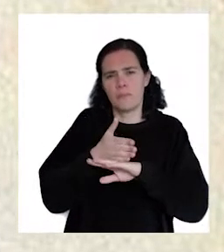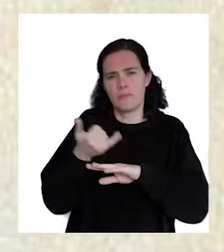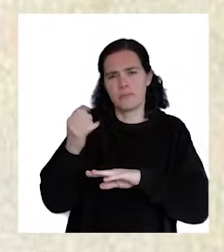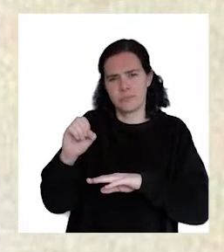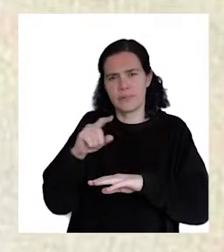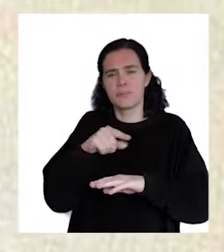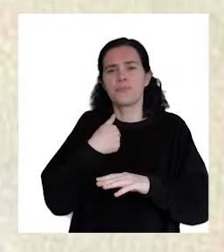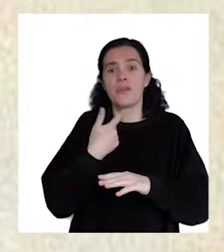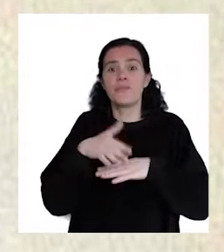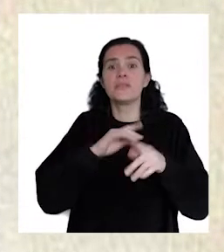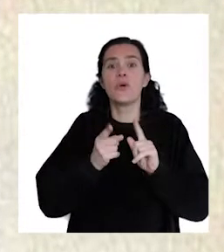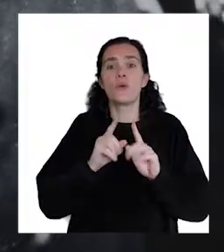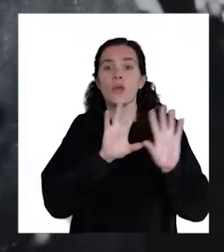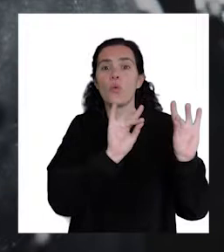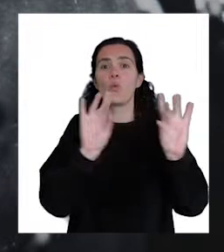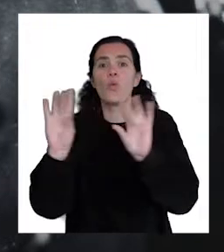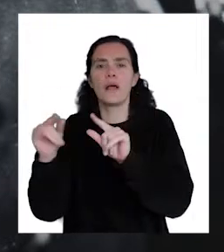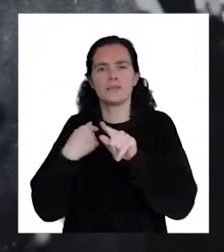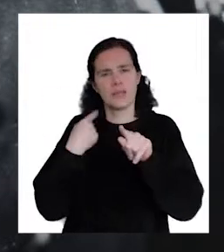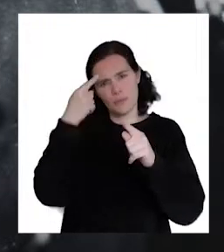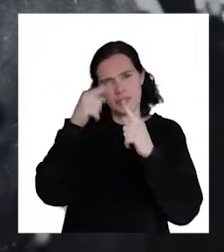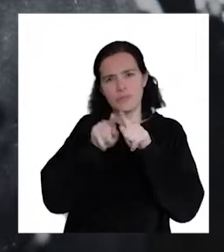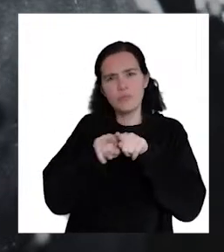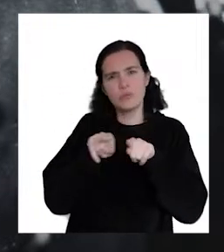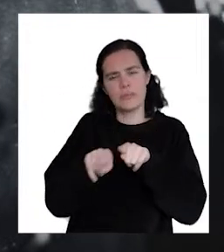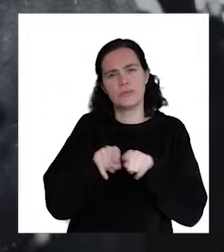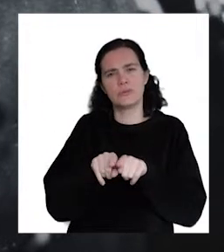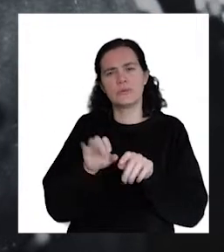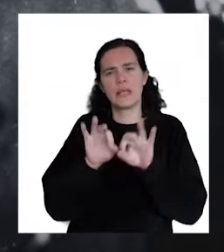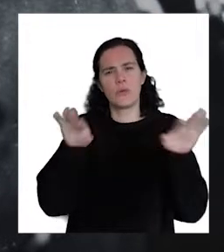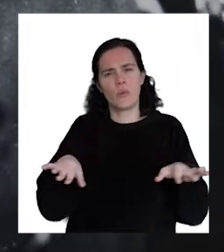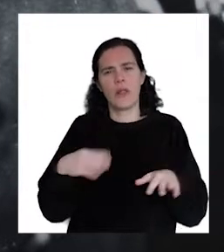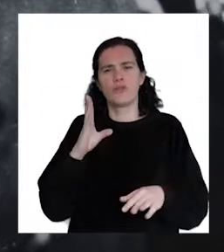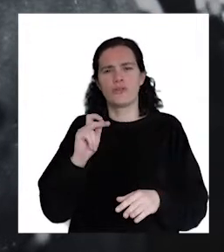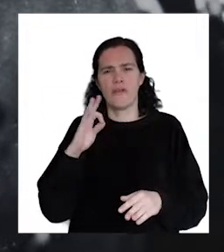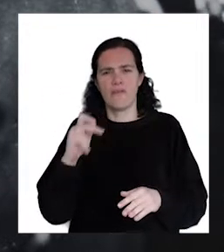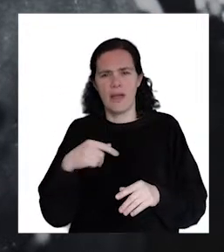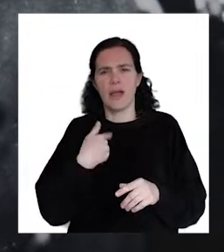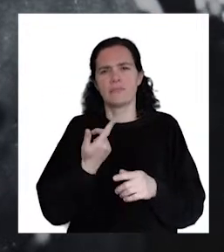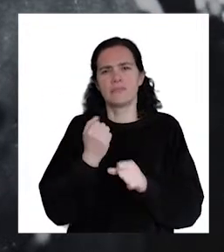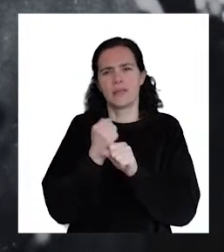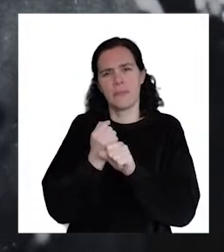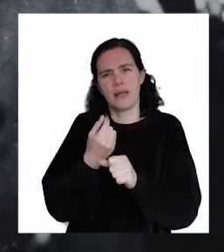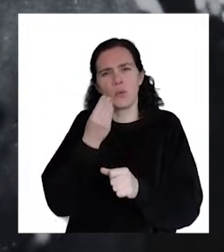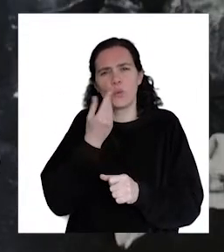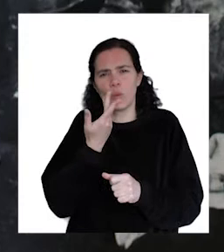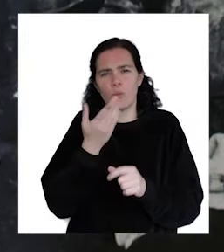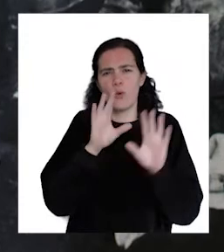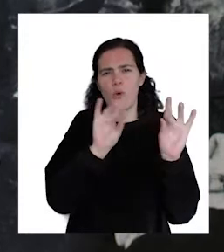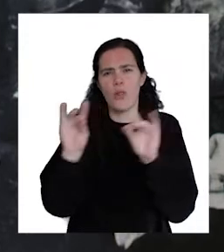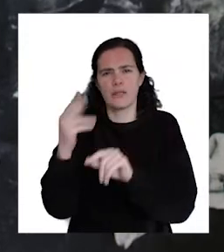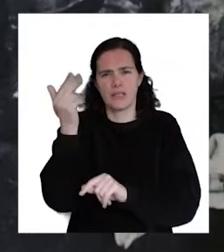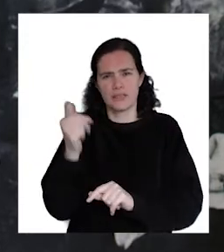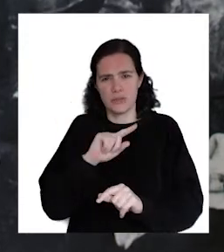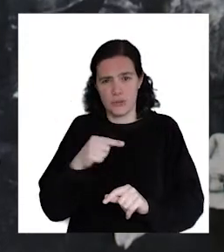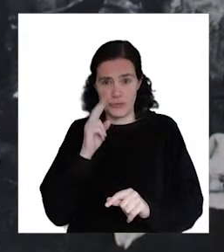doing political collage. In a way, Jafa is doing this kind of, he works like a collage artist. What's